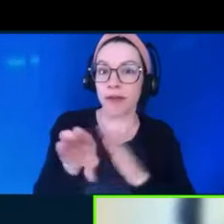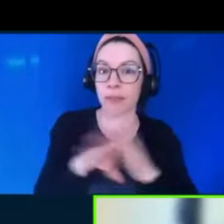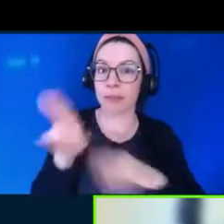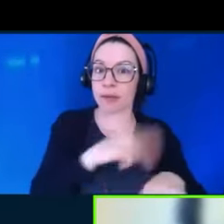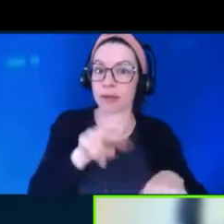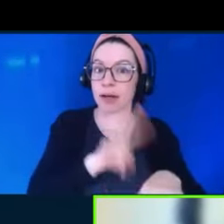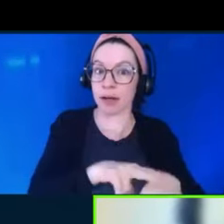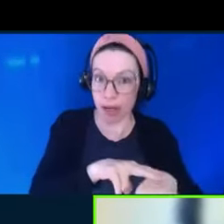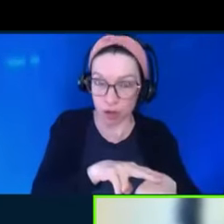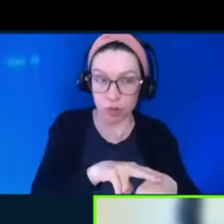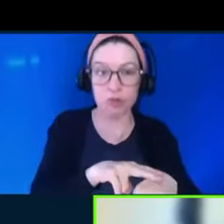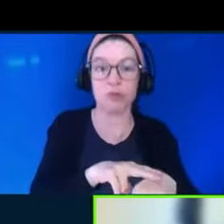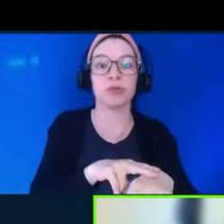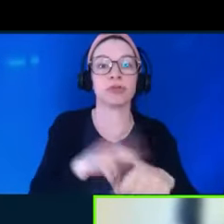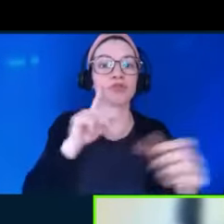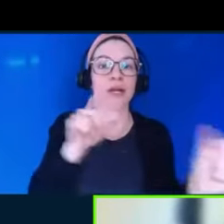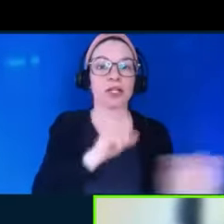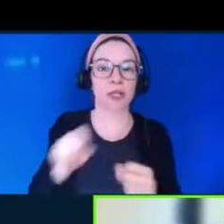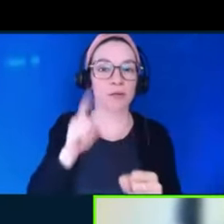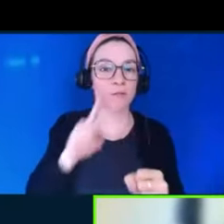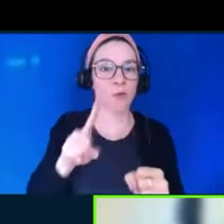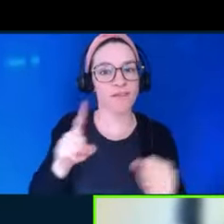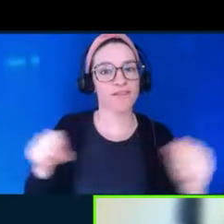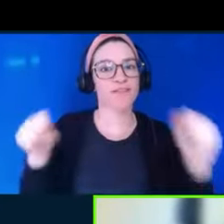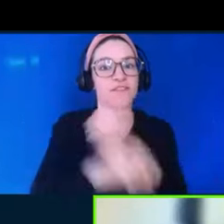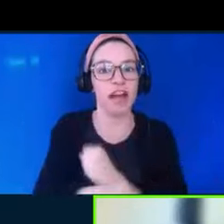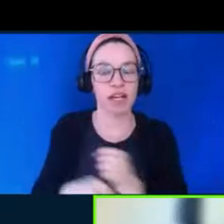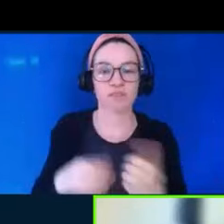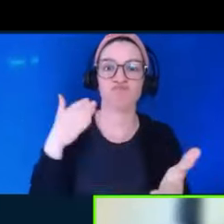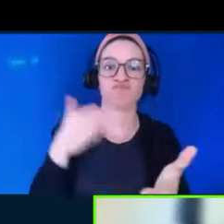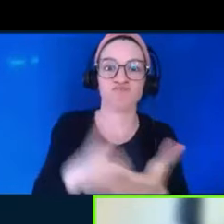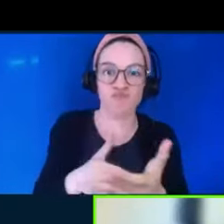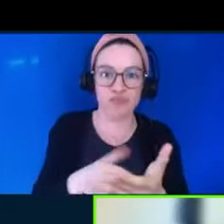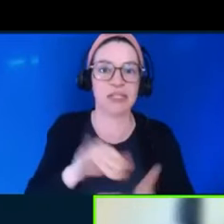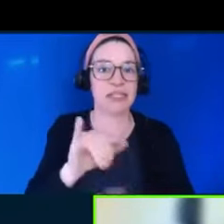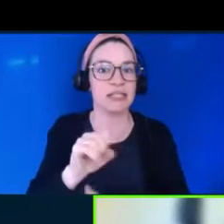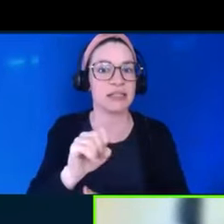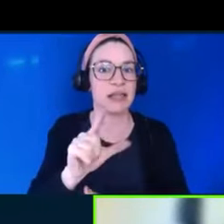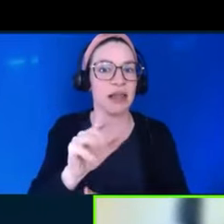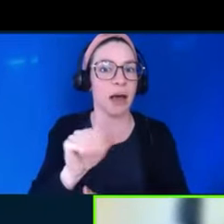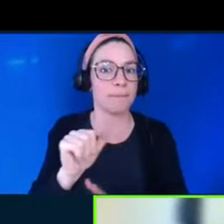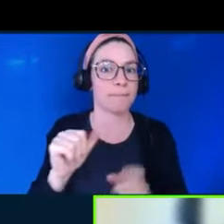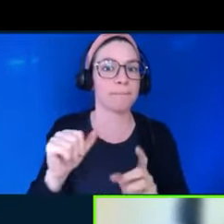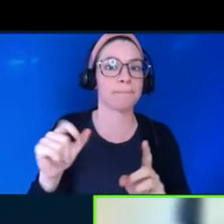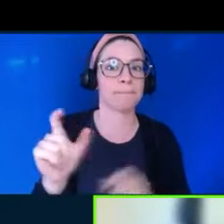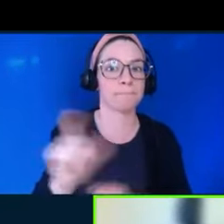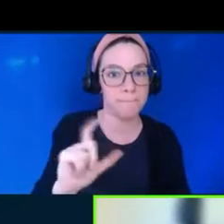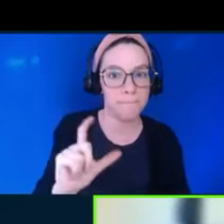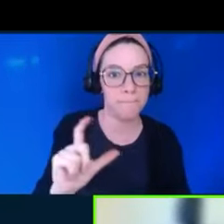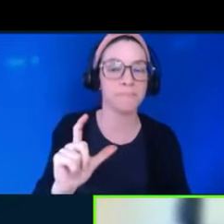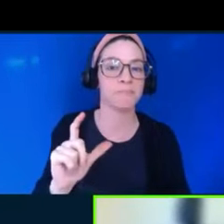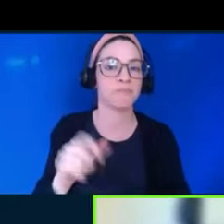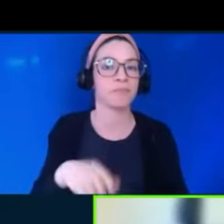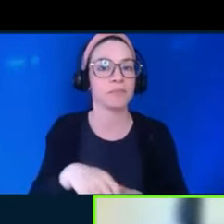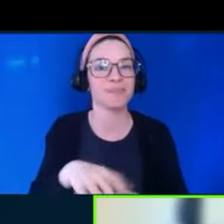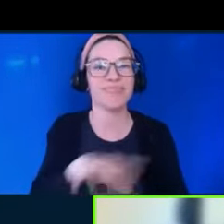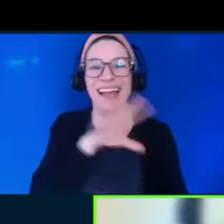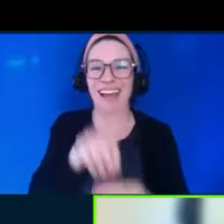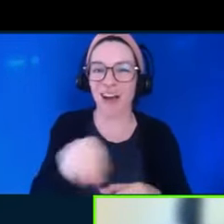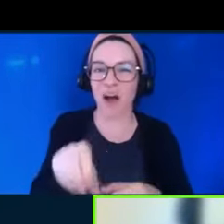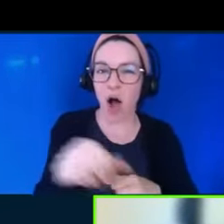counter Islamophobia and related forms of bias and discrimination, including bias and discrimination directed